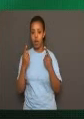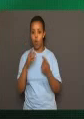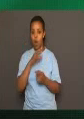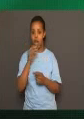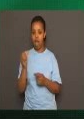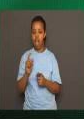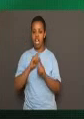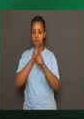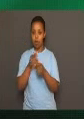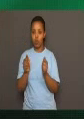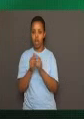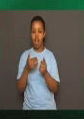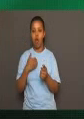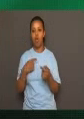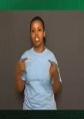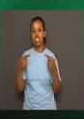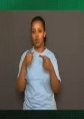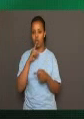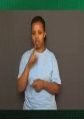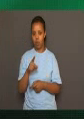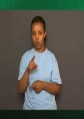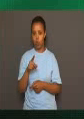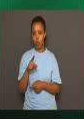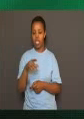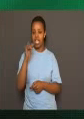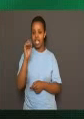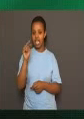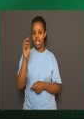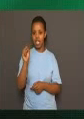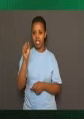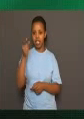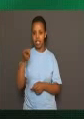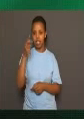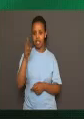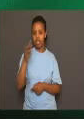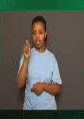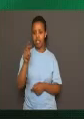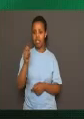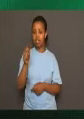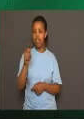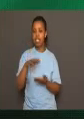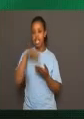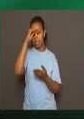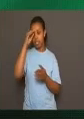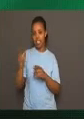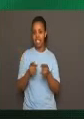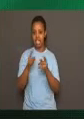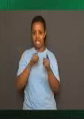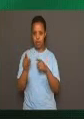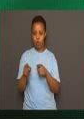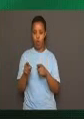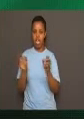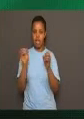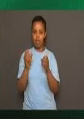and responses, and insight learning takes place without any trial and